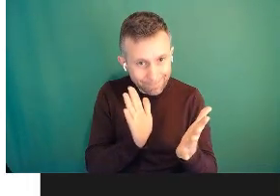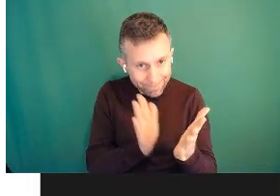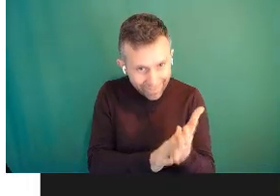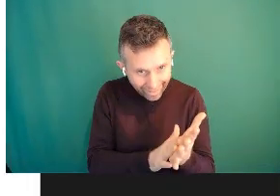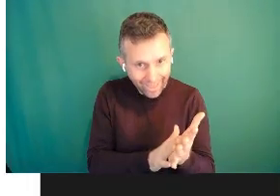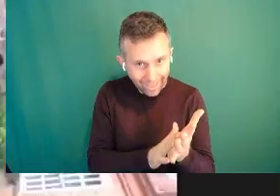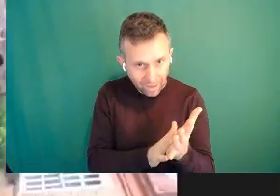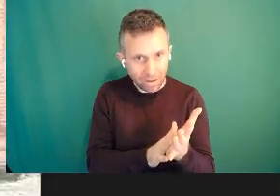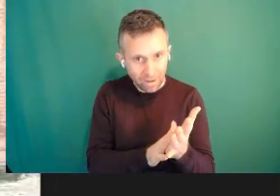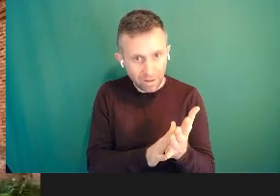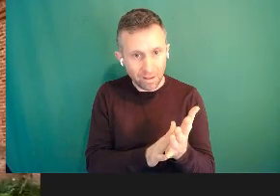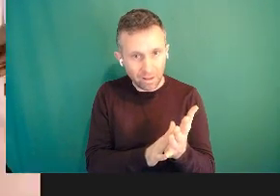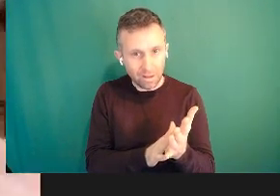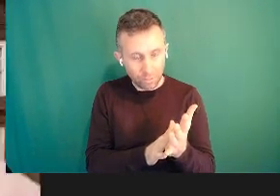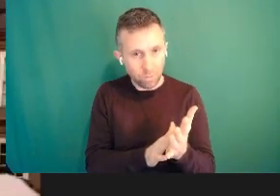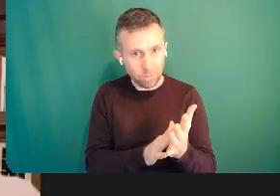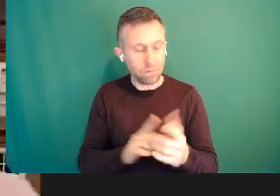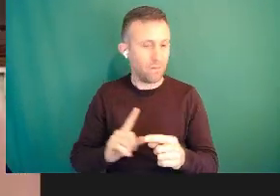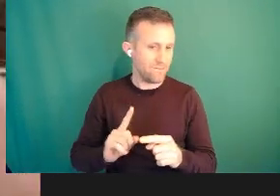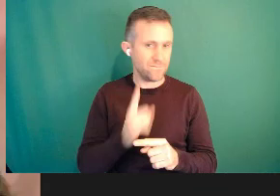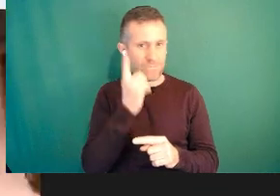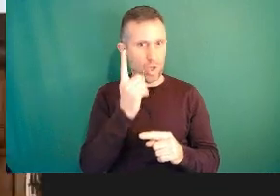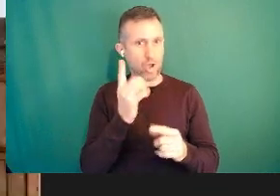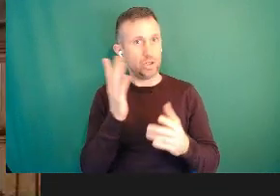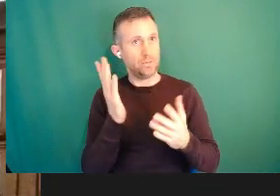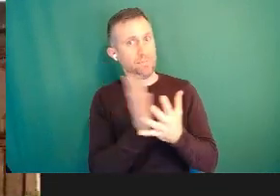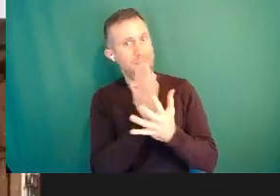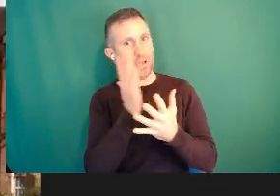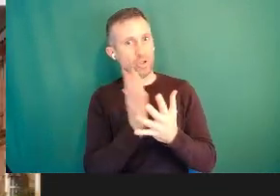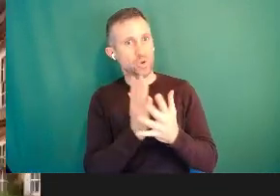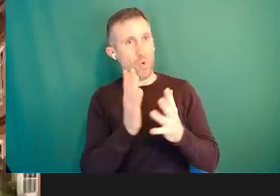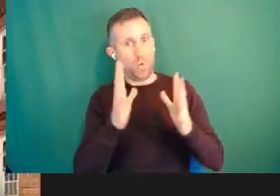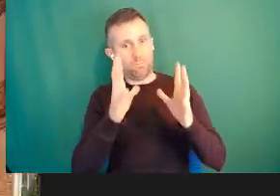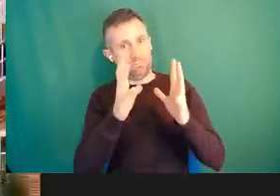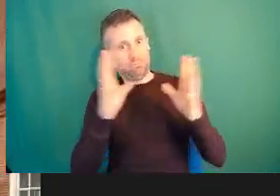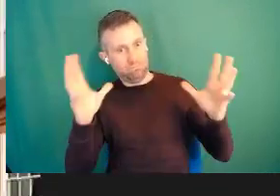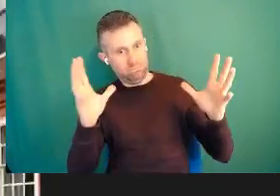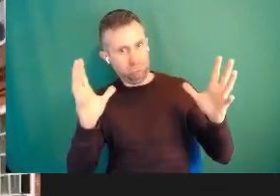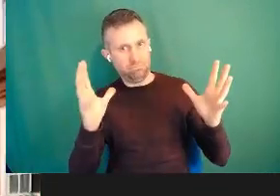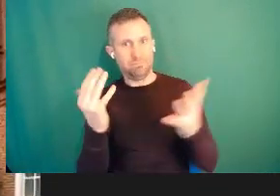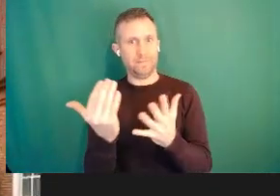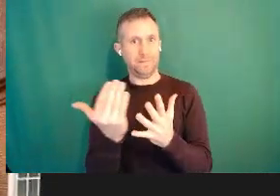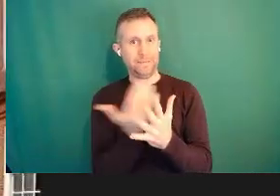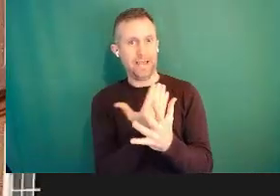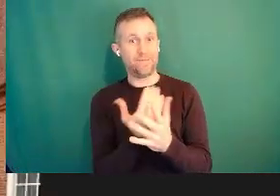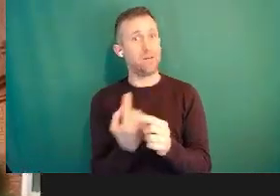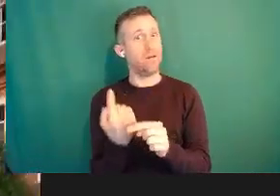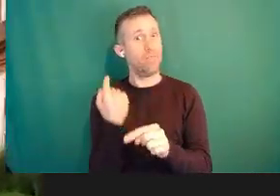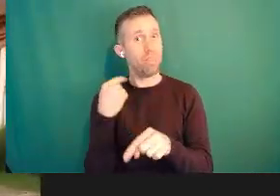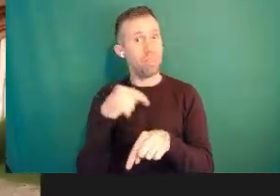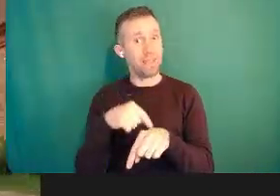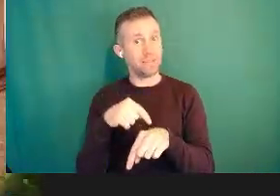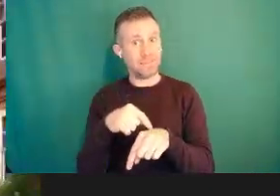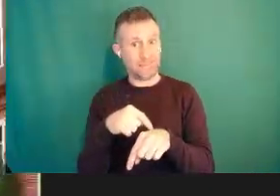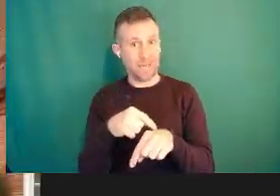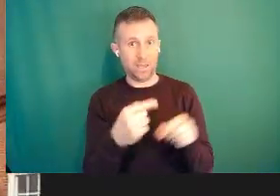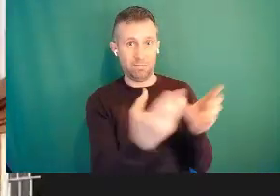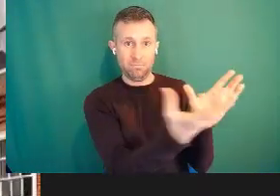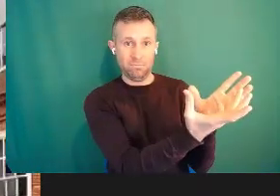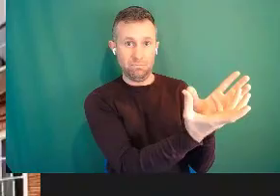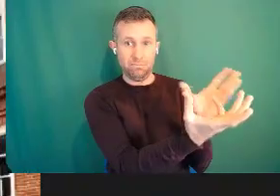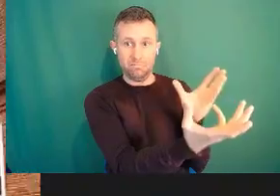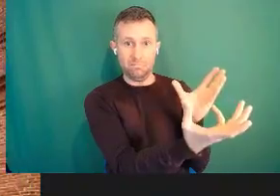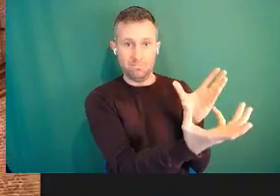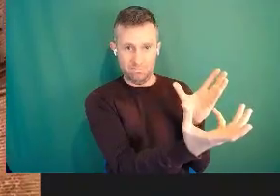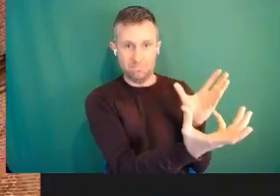building. The facade actually over here was falling away from the building. They had to redo all of the